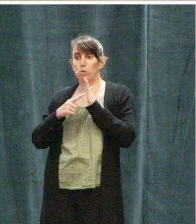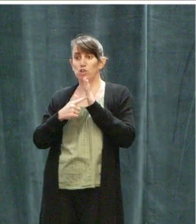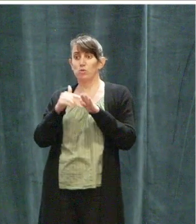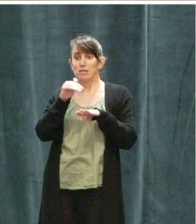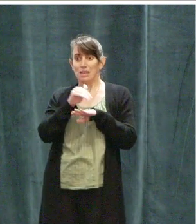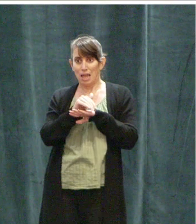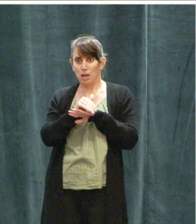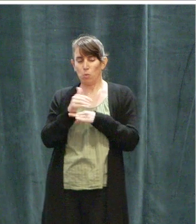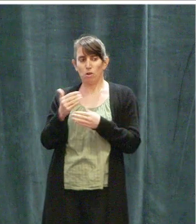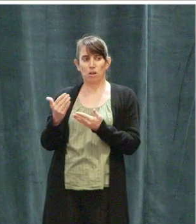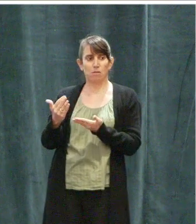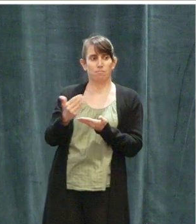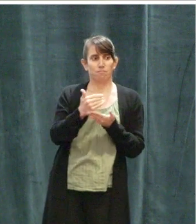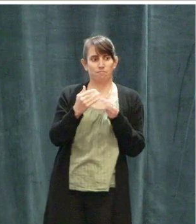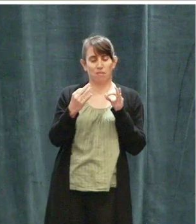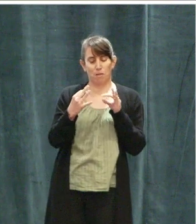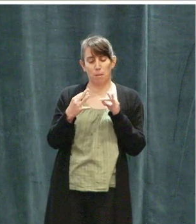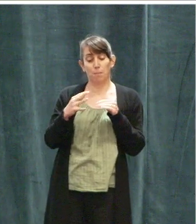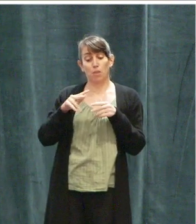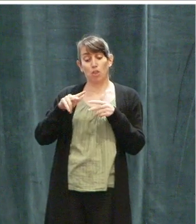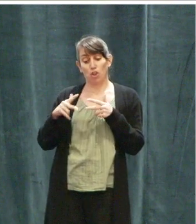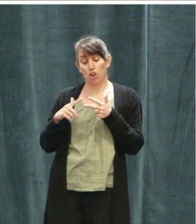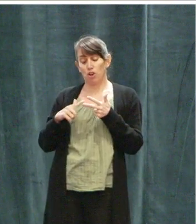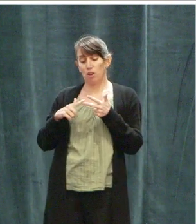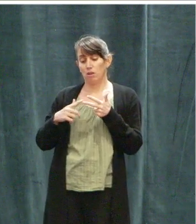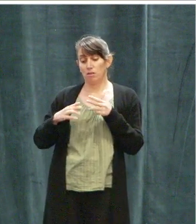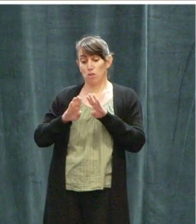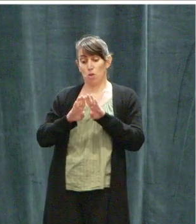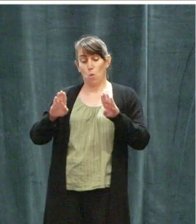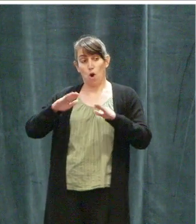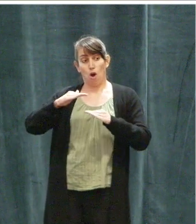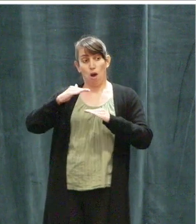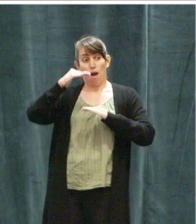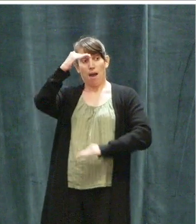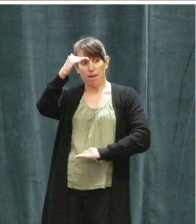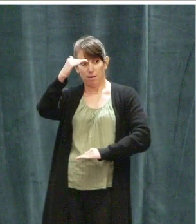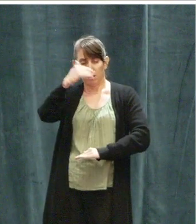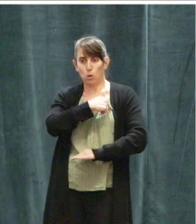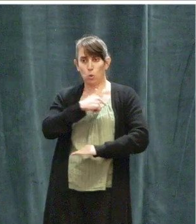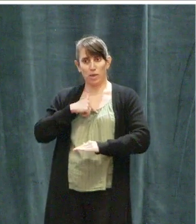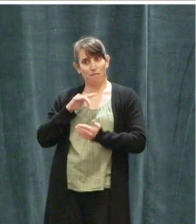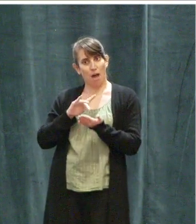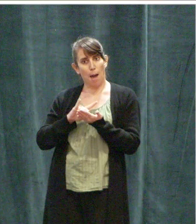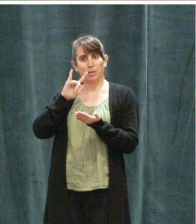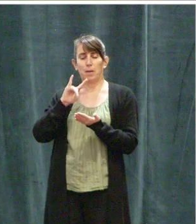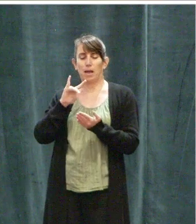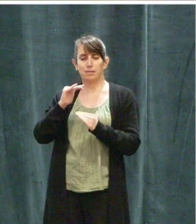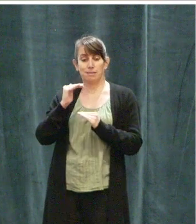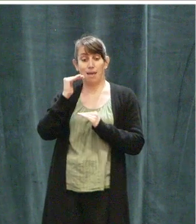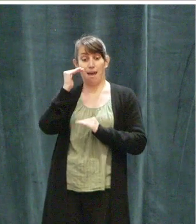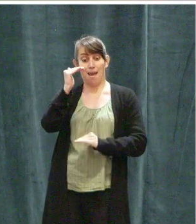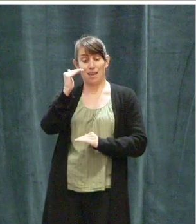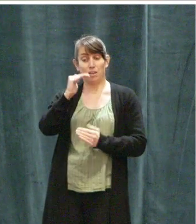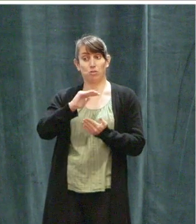needs to hear. Yeah, the third one is we have optimized the height of the wall to be as low